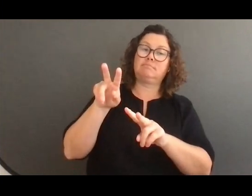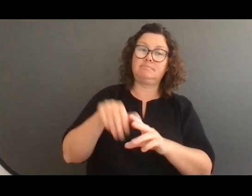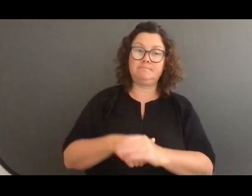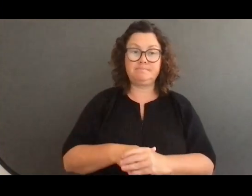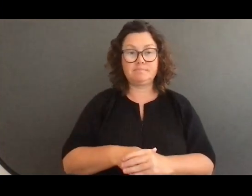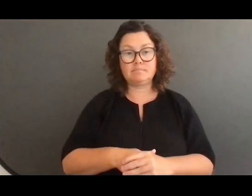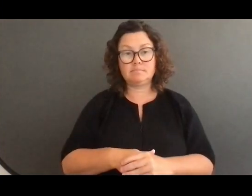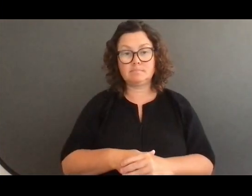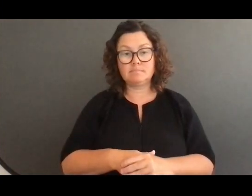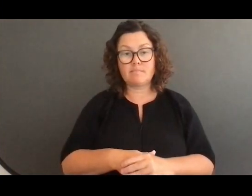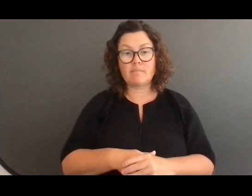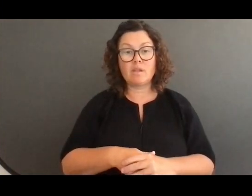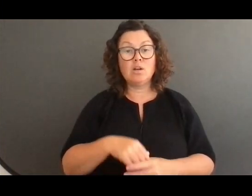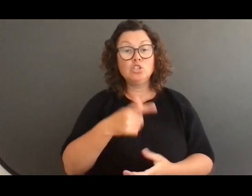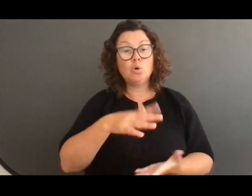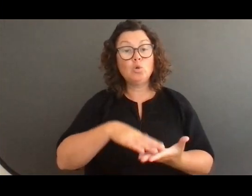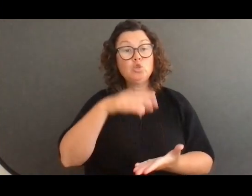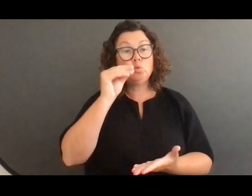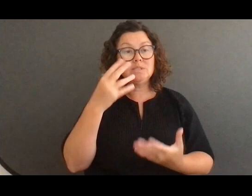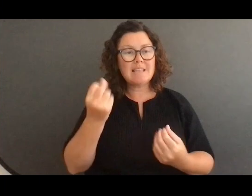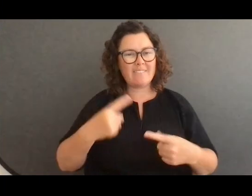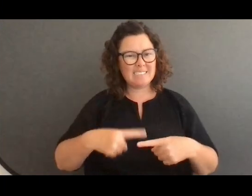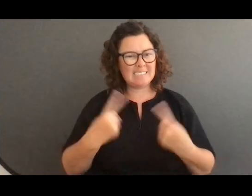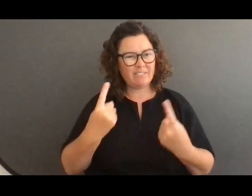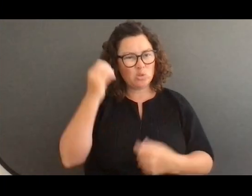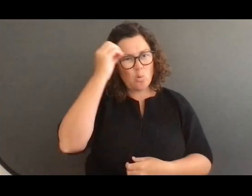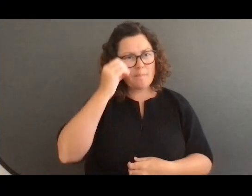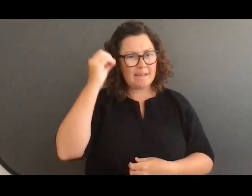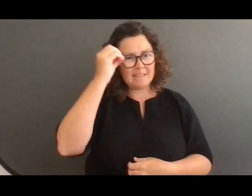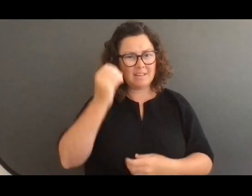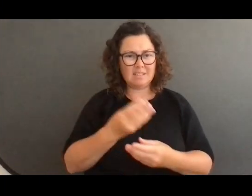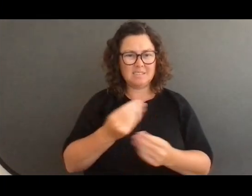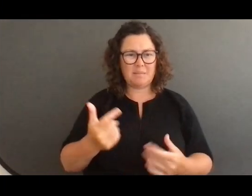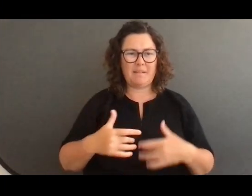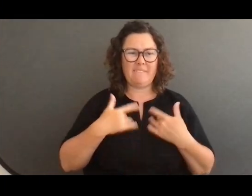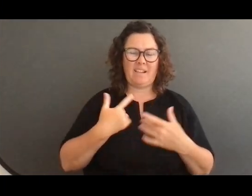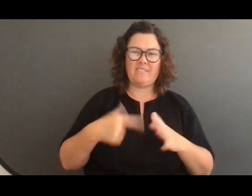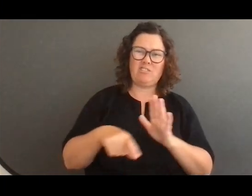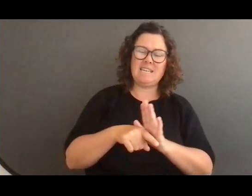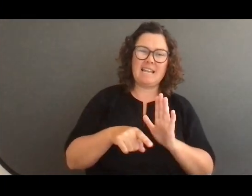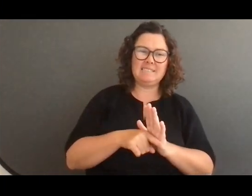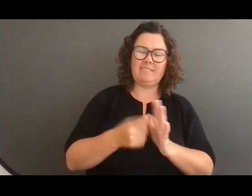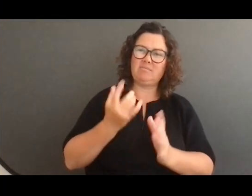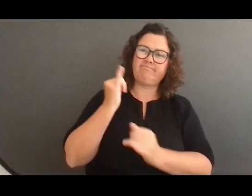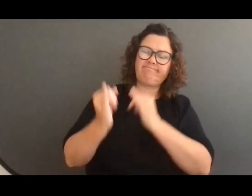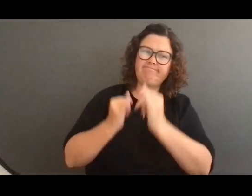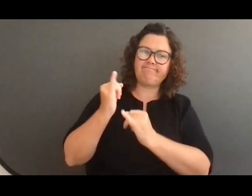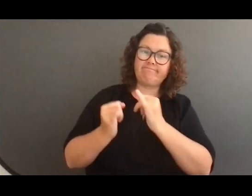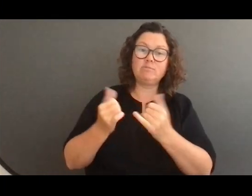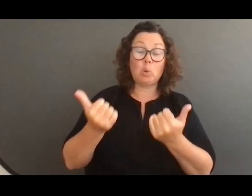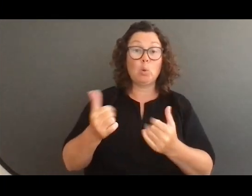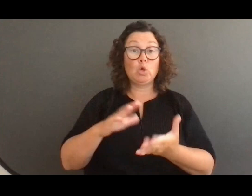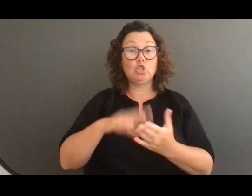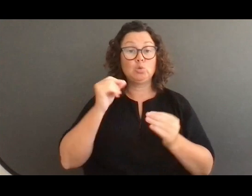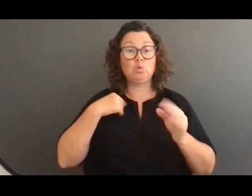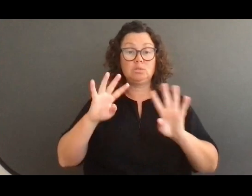great way, actually, when you get a negative point of view like this, you actually expand it and talk about it and talk through it. One of the critics was